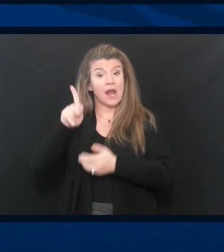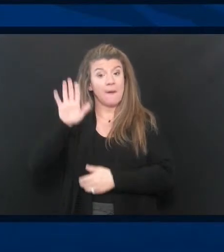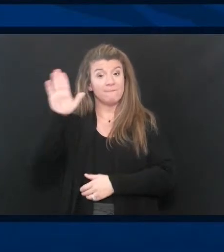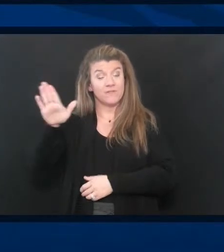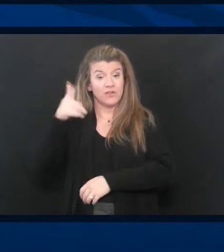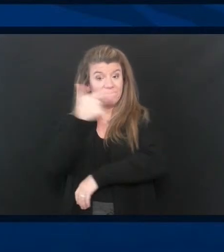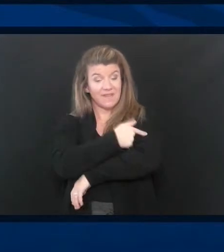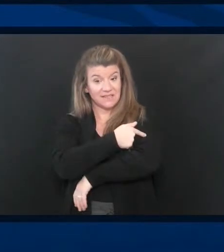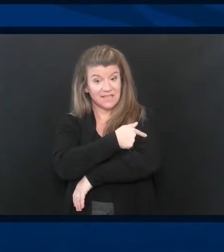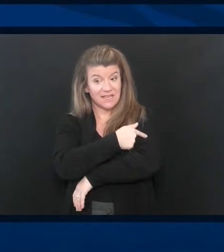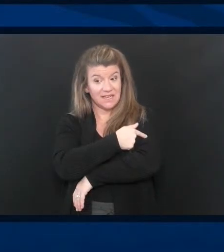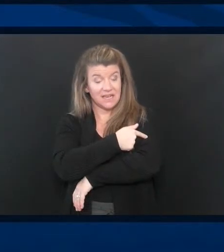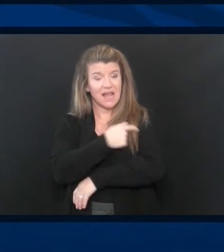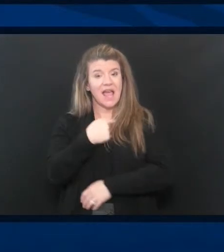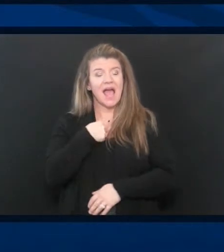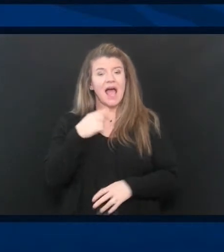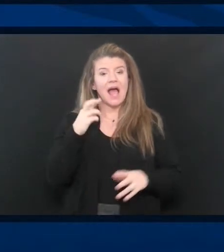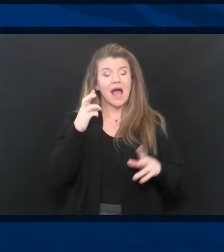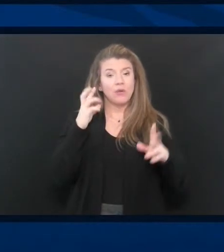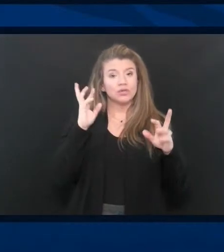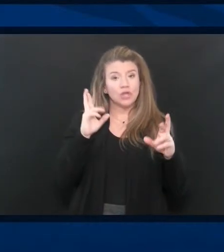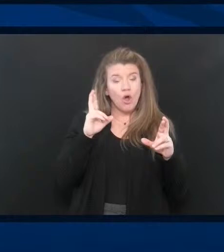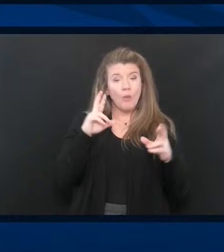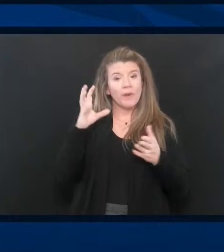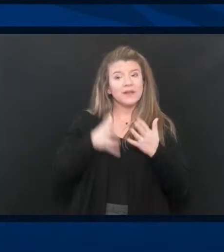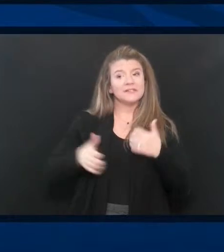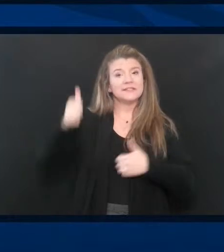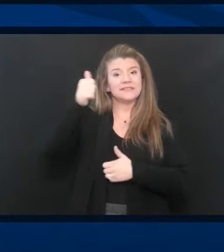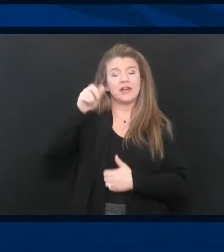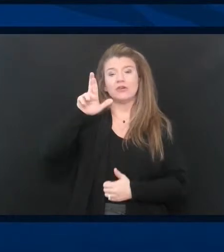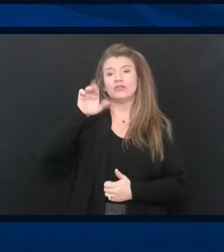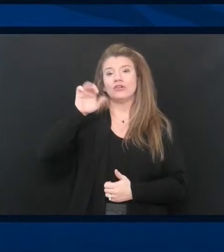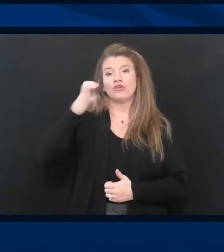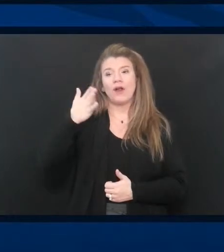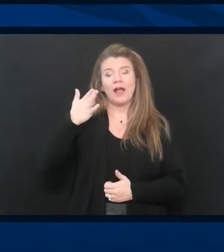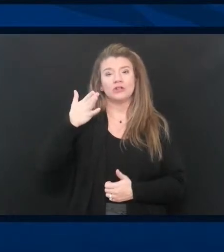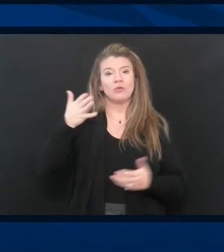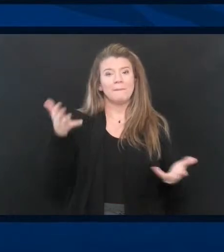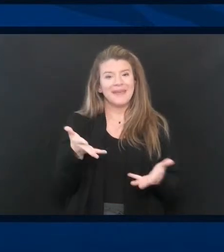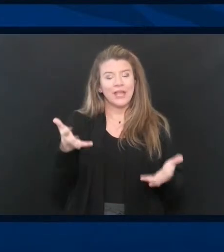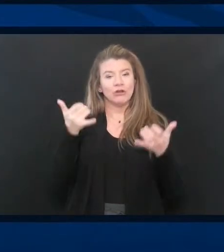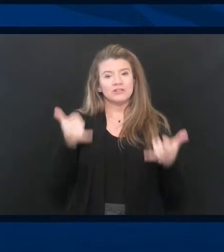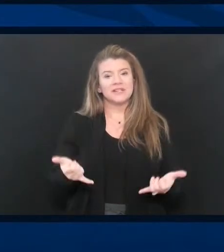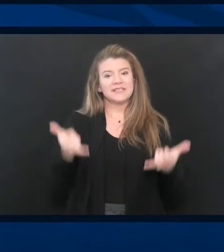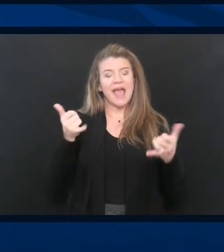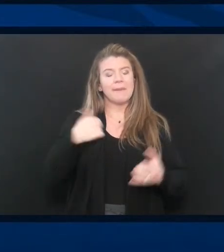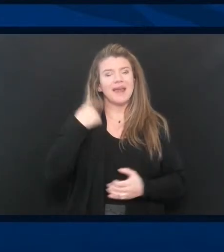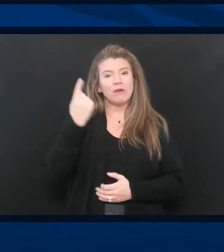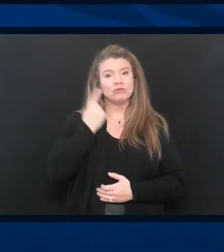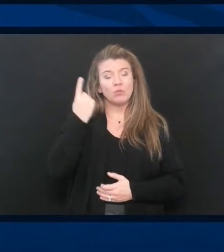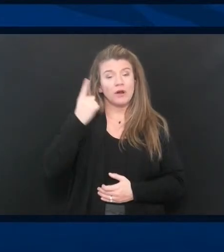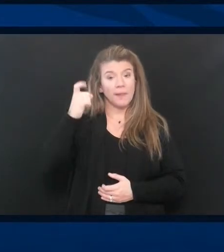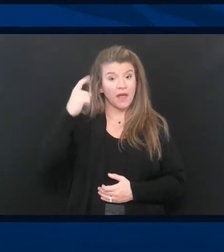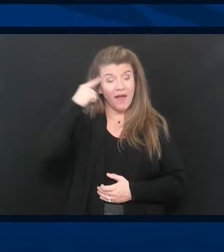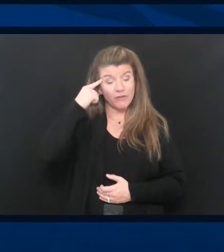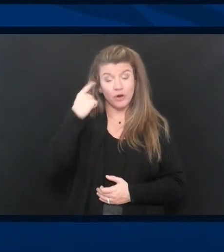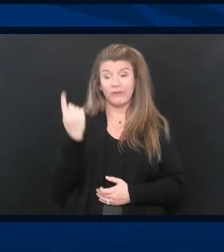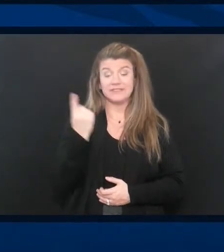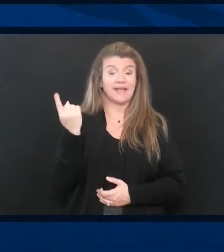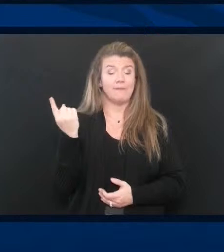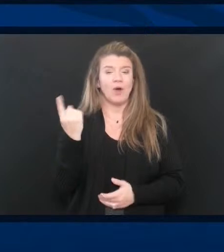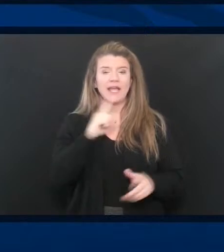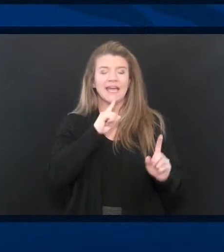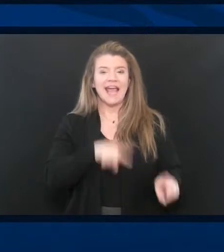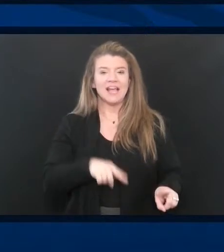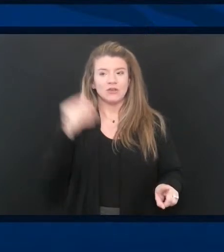vaccine. I was hoping Secretary Crouch might be on the line, but I was wondering if the governor or anyone else on the panel